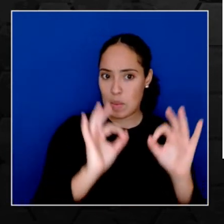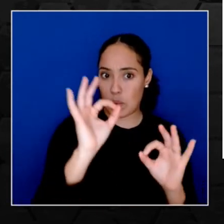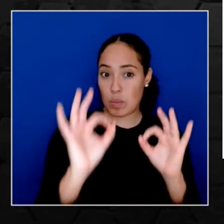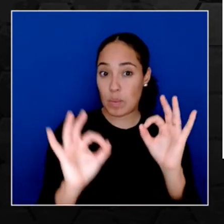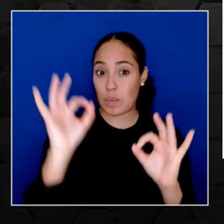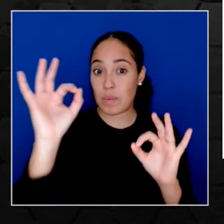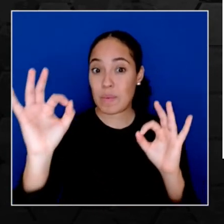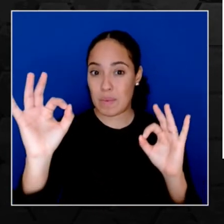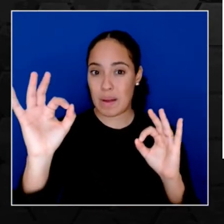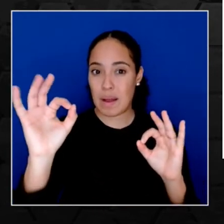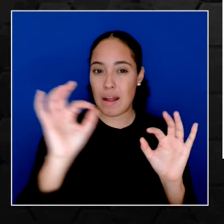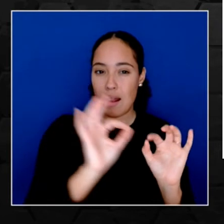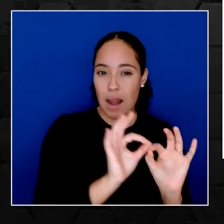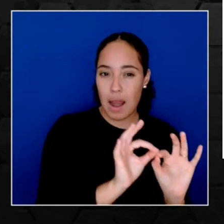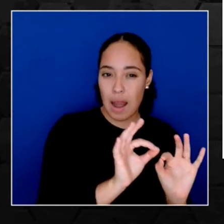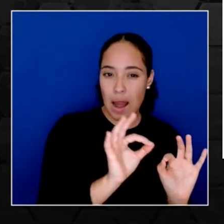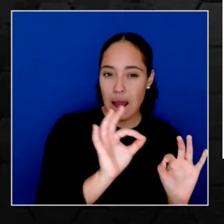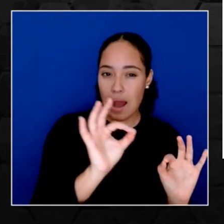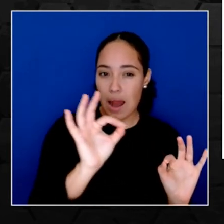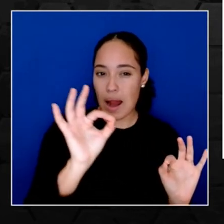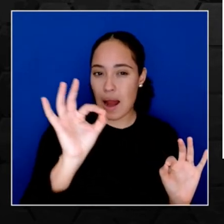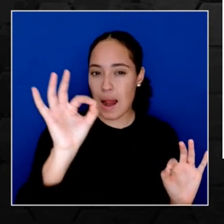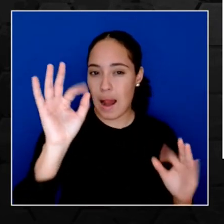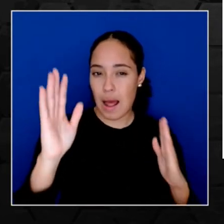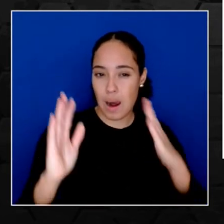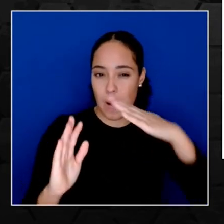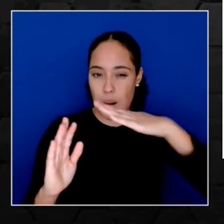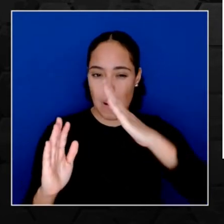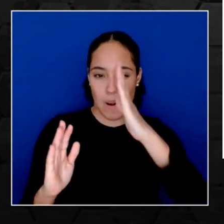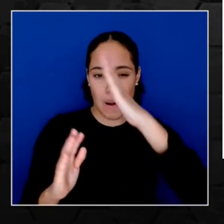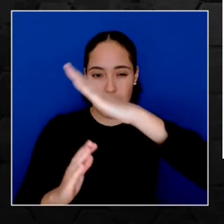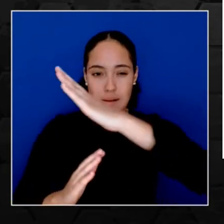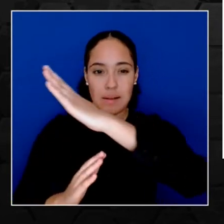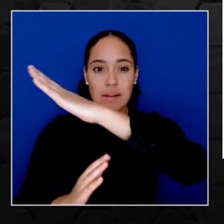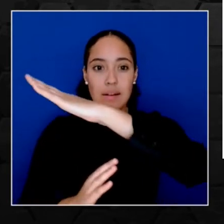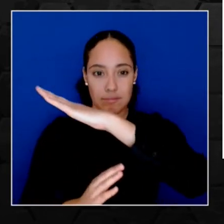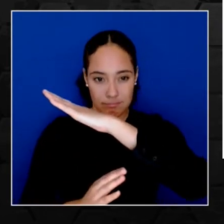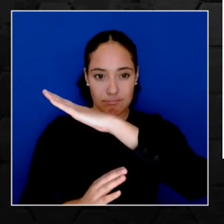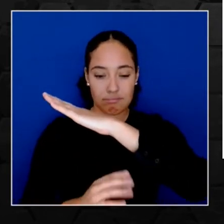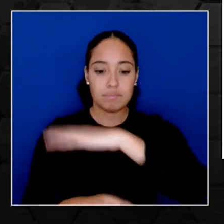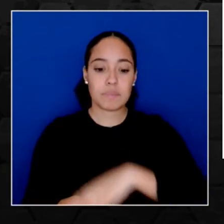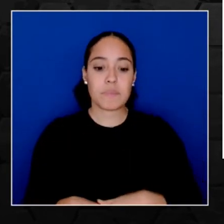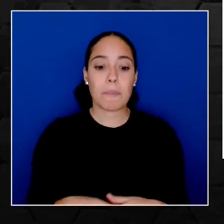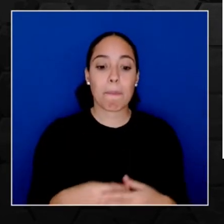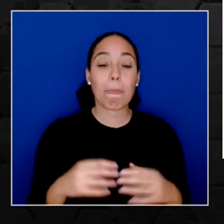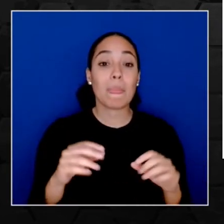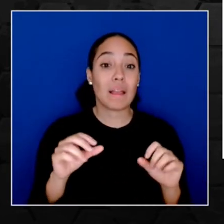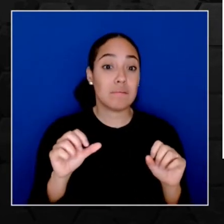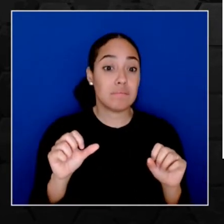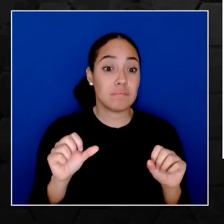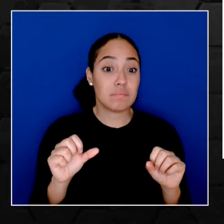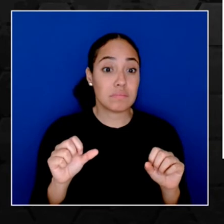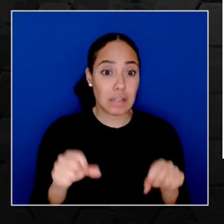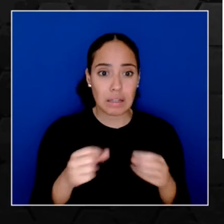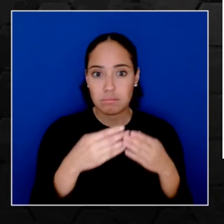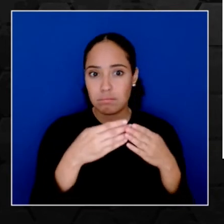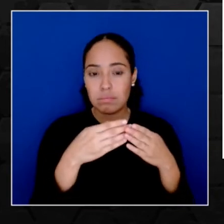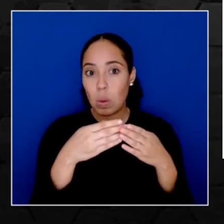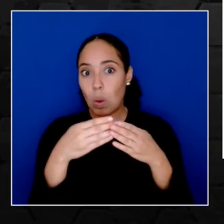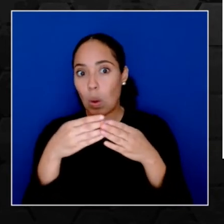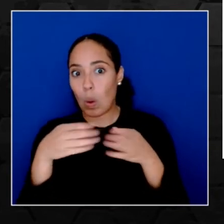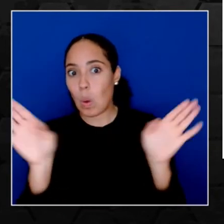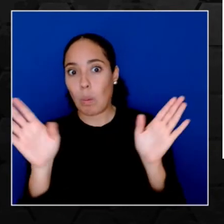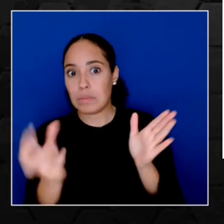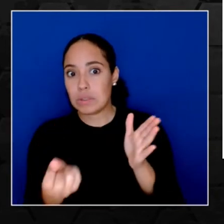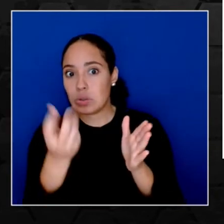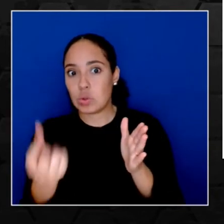part, so it will generate so many tensors, and you can do stuff again. All the things are open source in my GitHub, so you